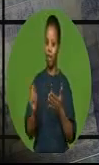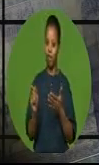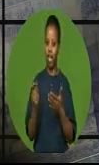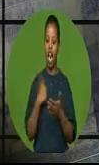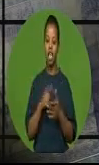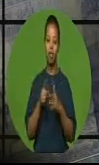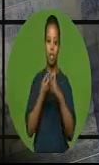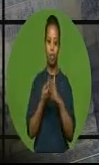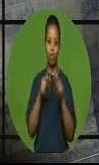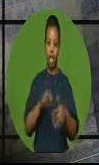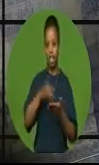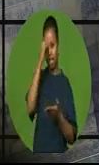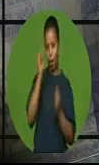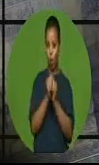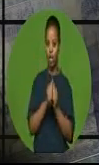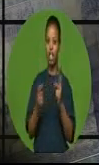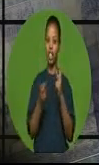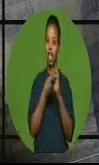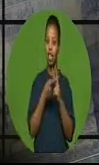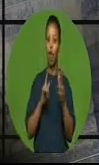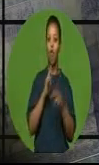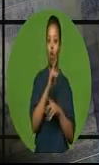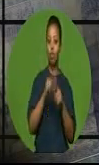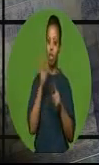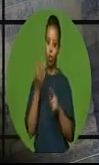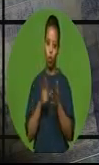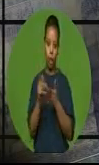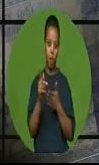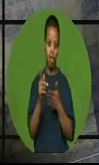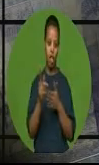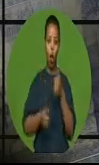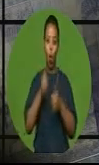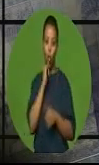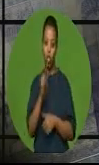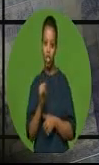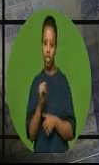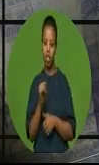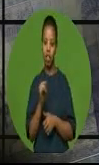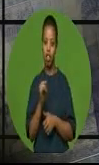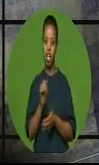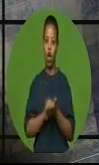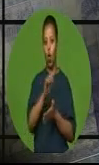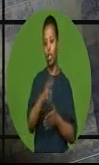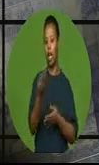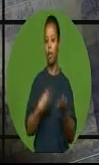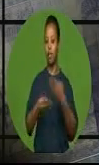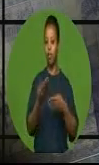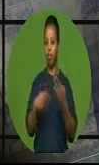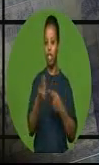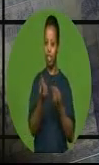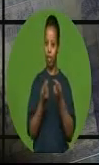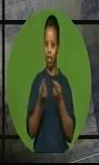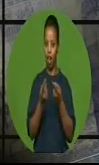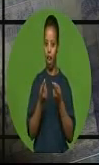today's lesson with the third foreign terms of payments, which is consignment sales. As